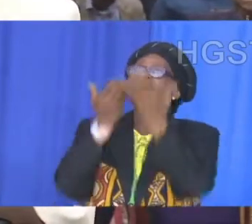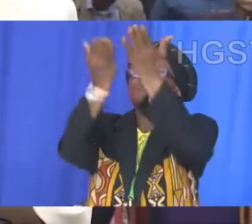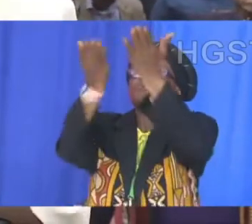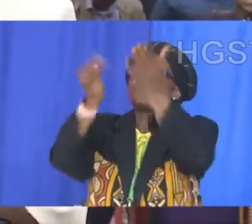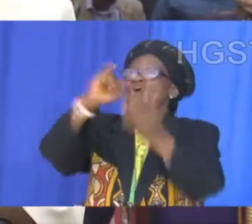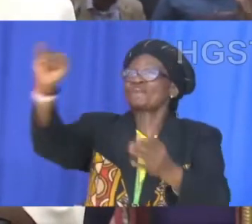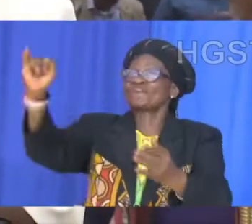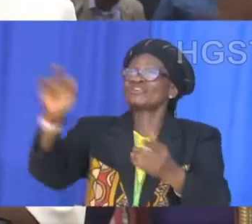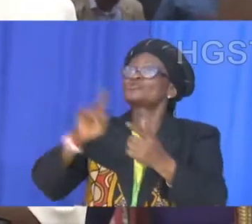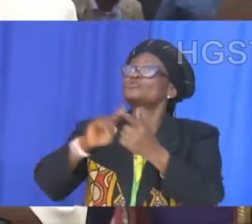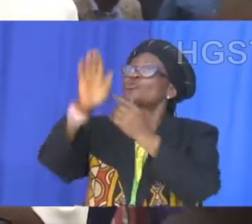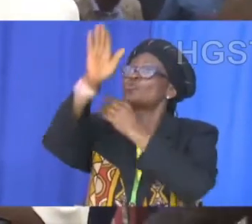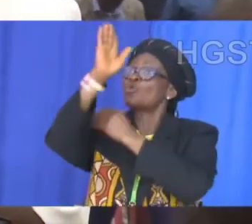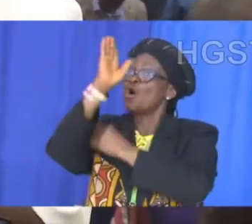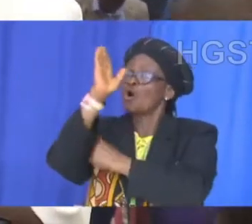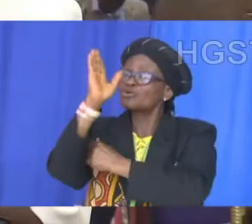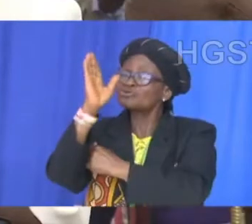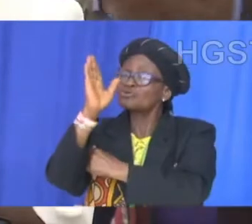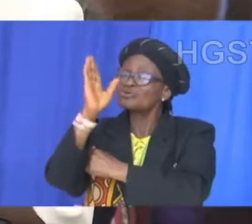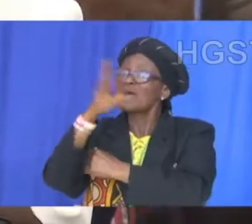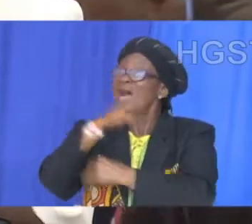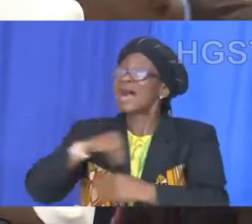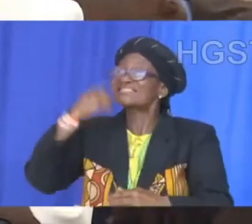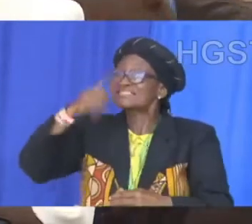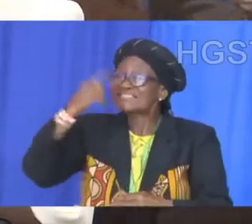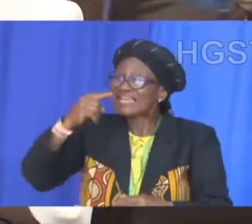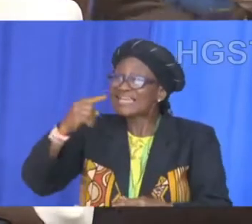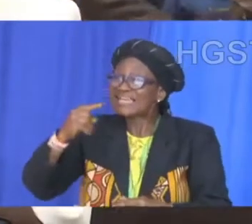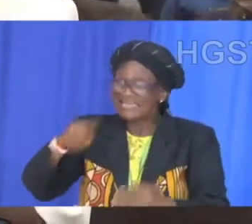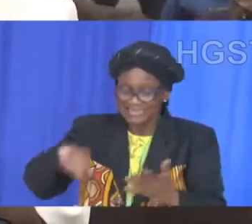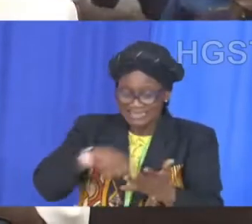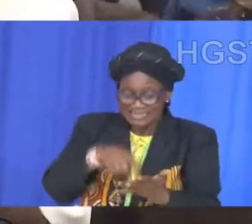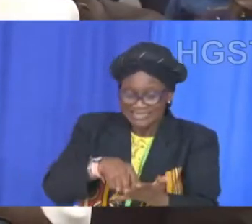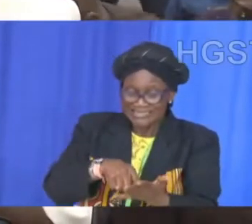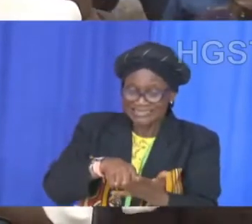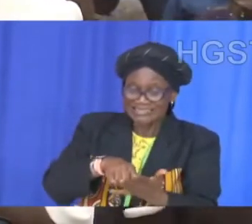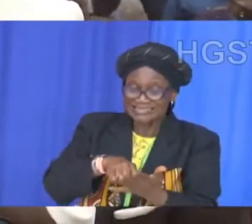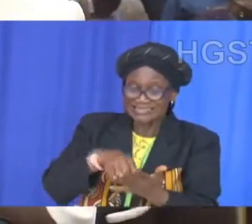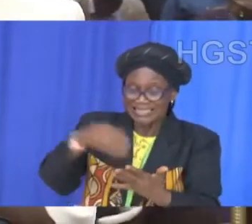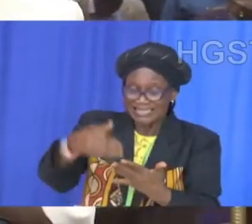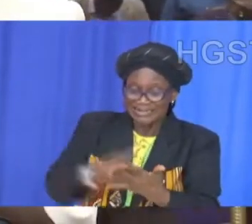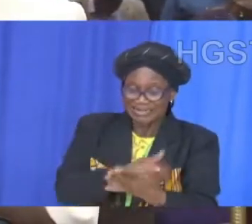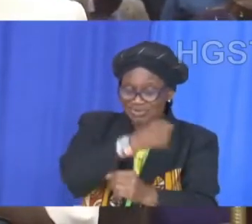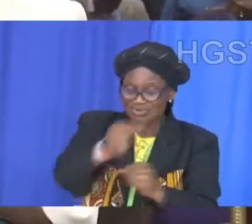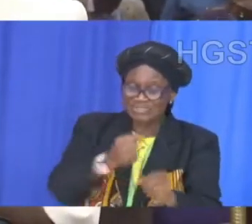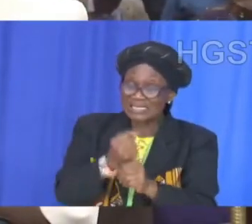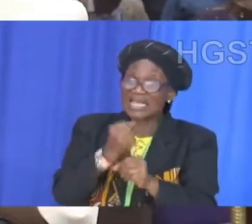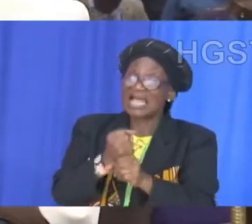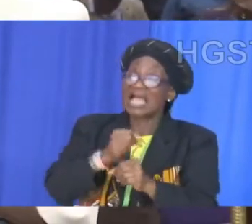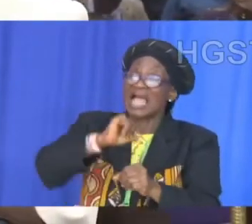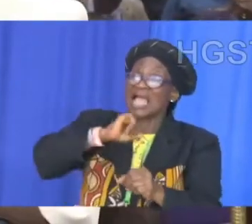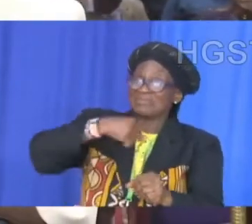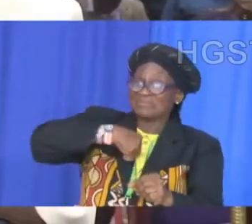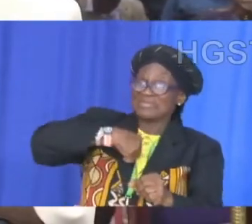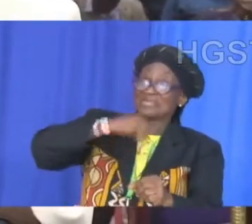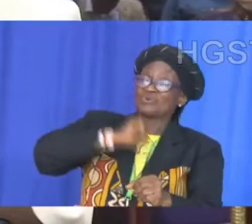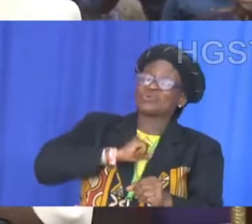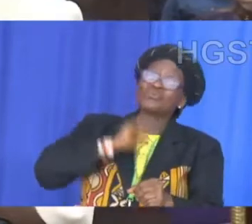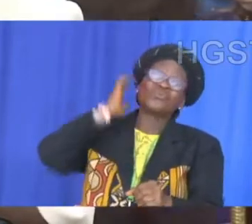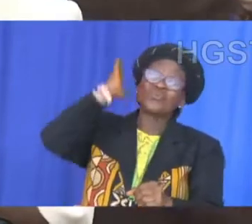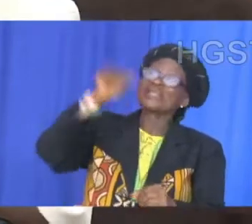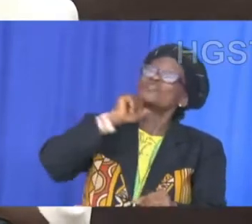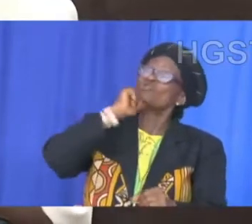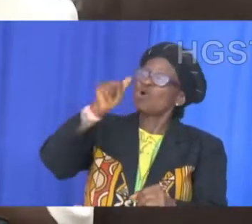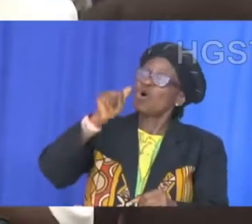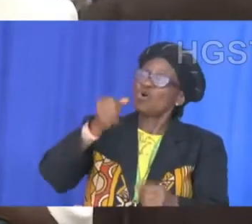devil. I won't spend a kobo on sickness. I won't spend a kobo on court cases.